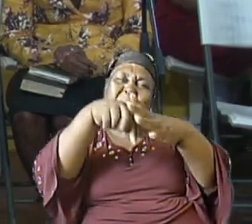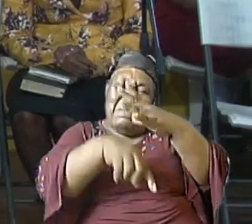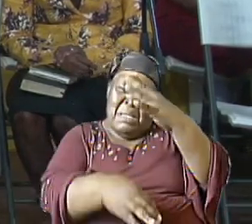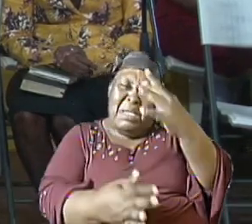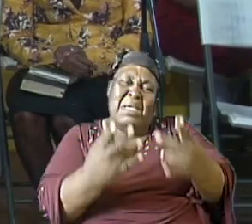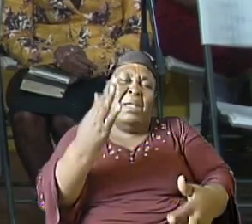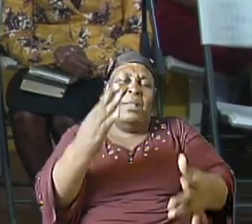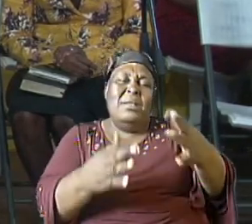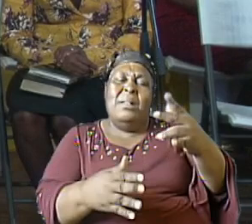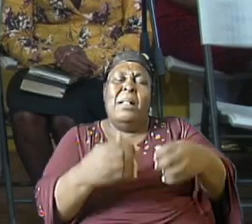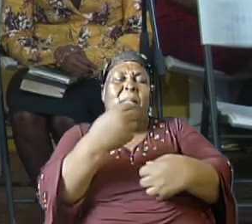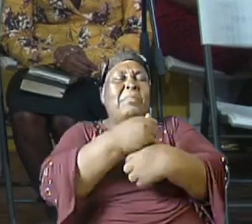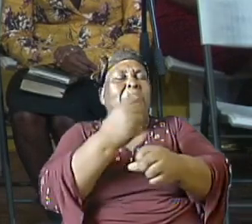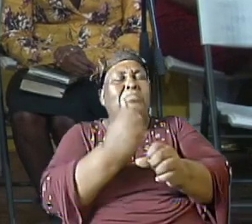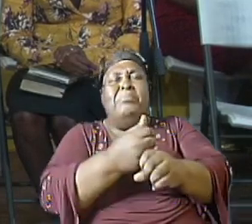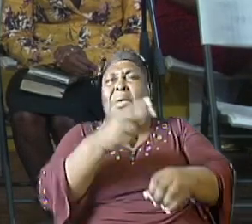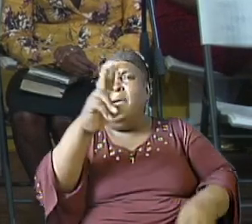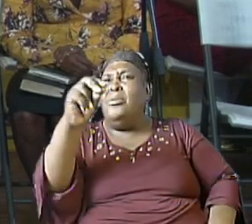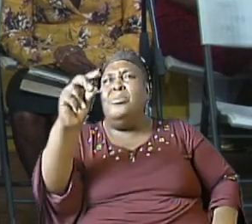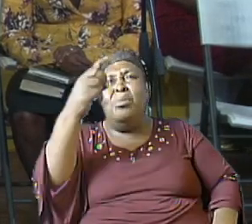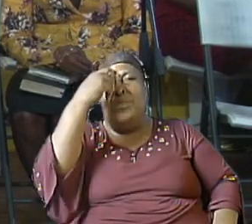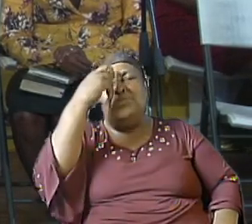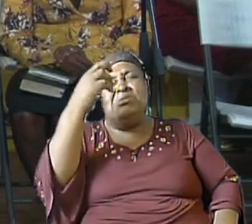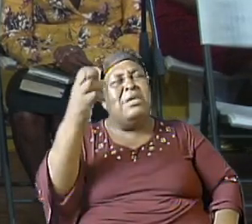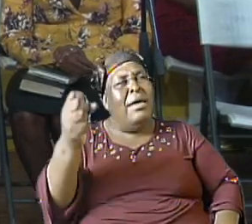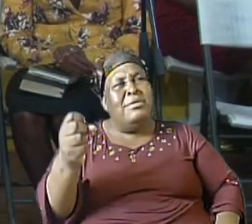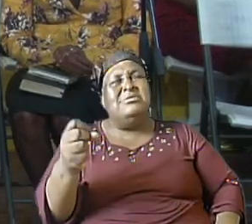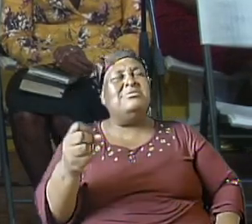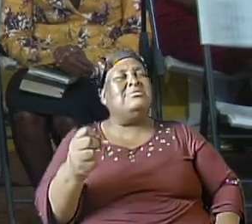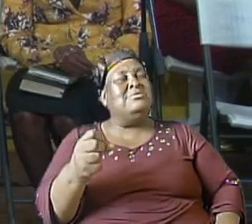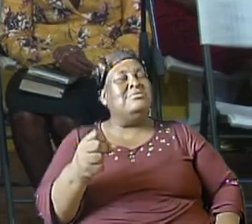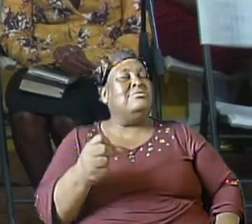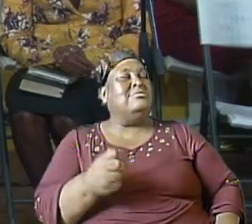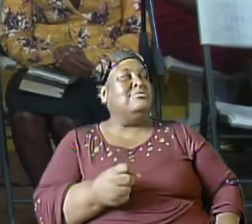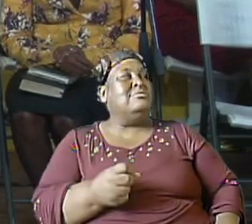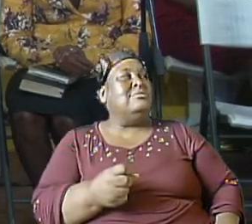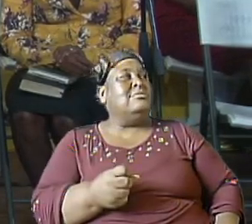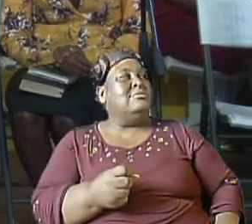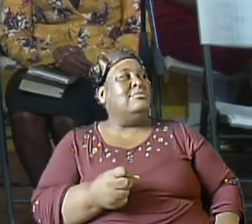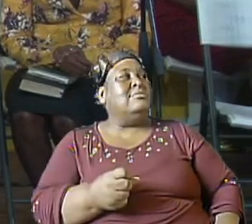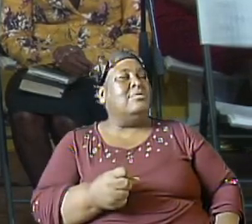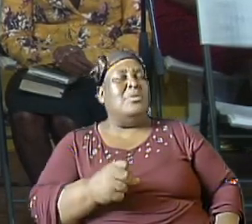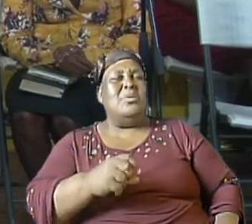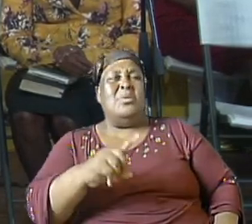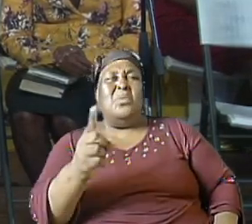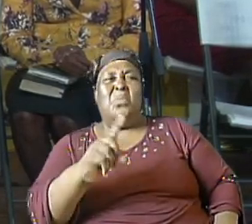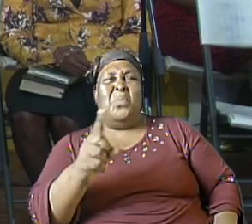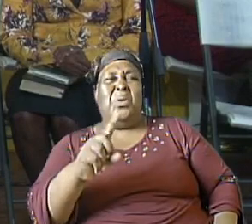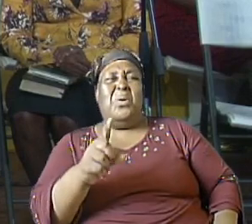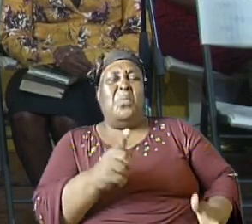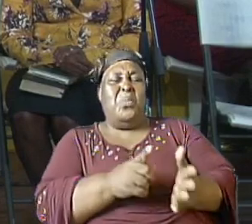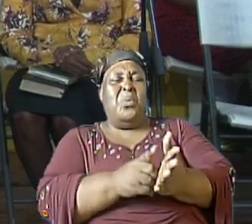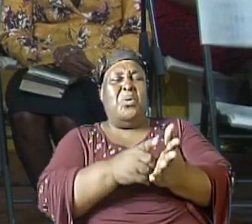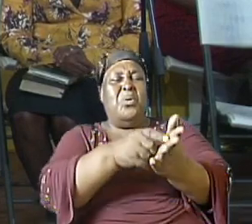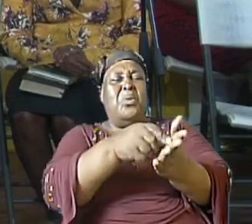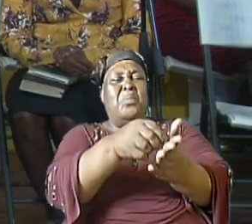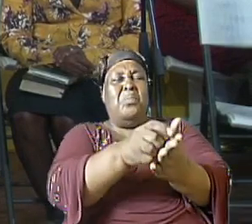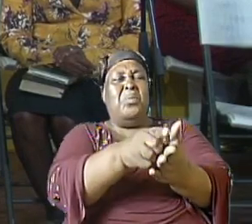doesn't make any sense. He went on to say, where their